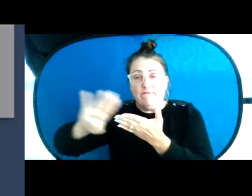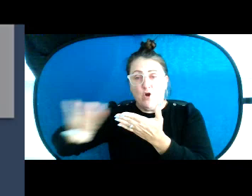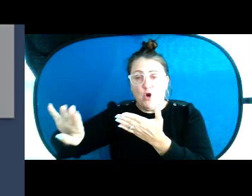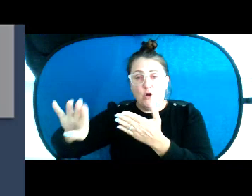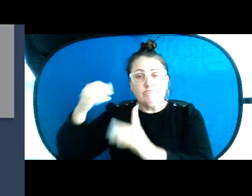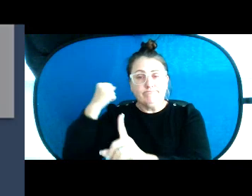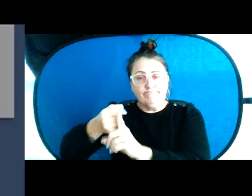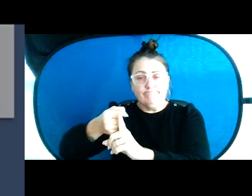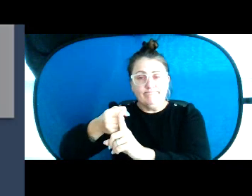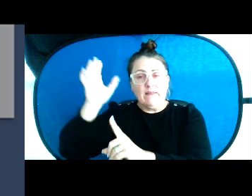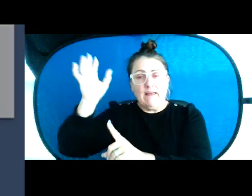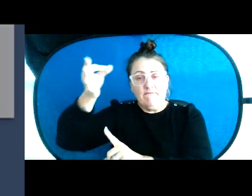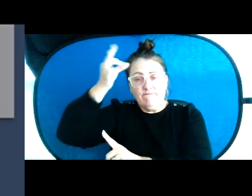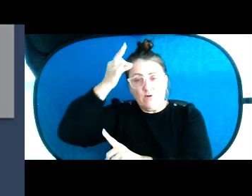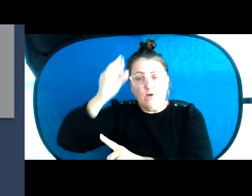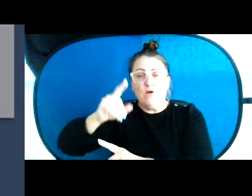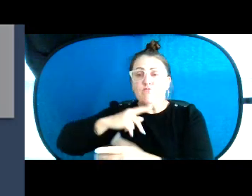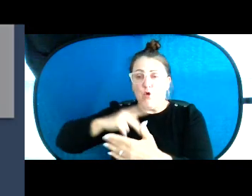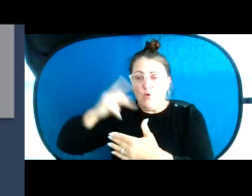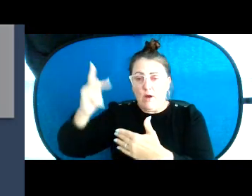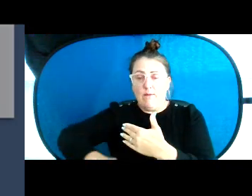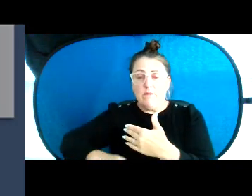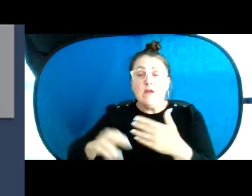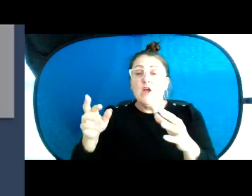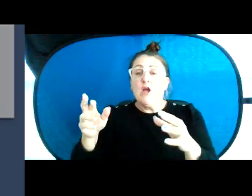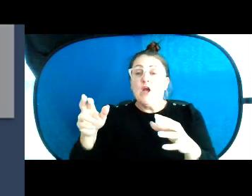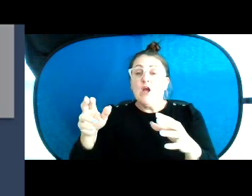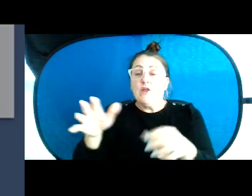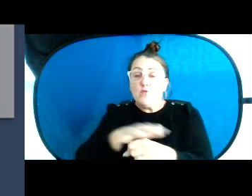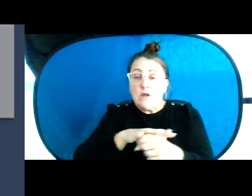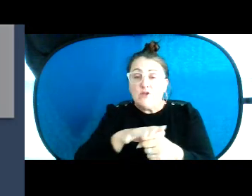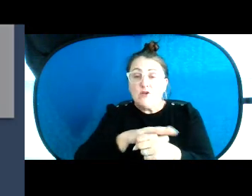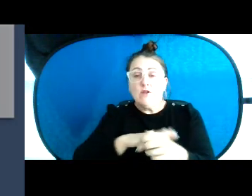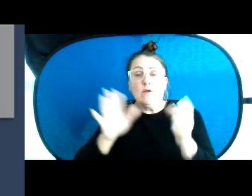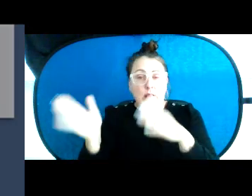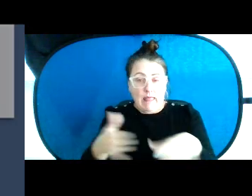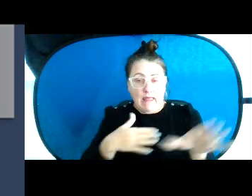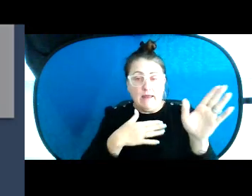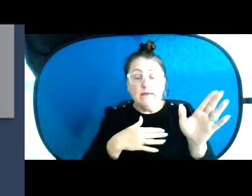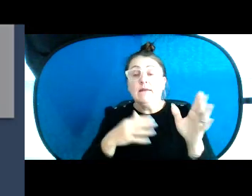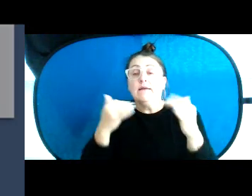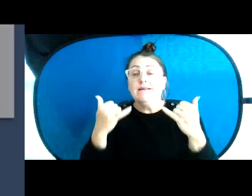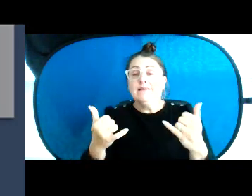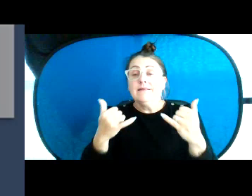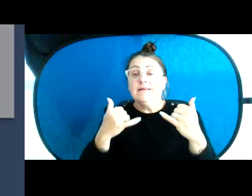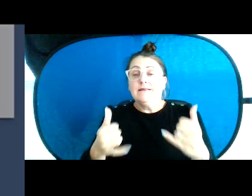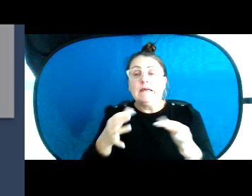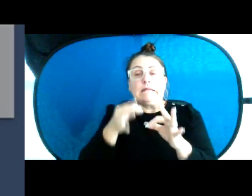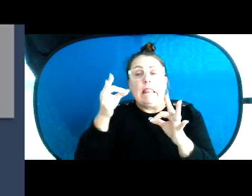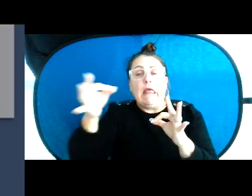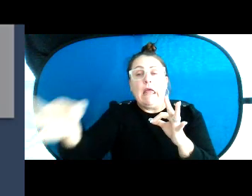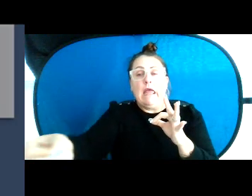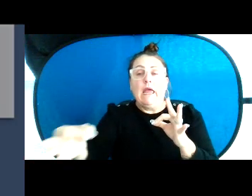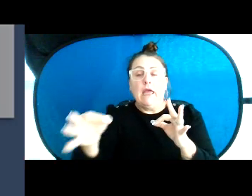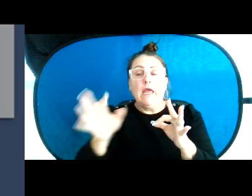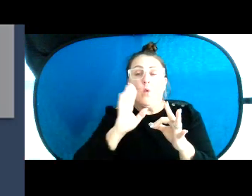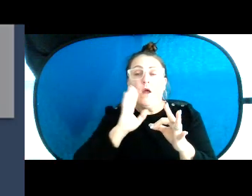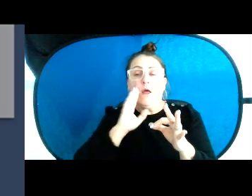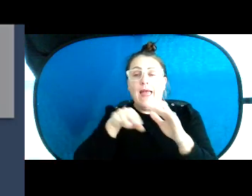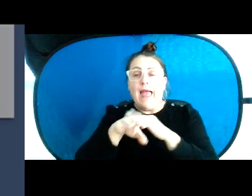Federal Transportation Improvement Program and regional transportation plans. This situation could result in project delays and challenges accessing